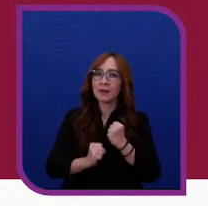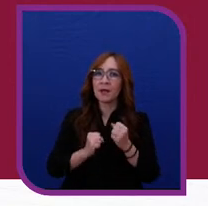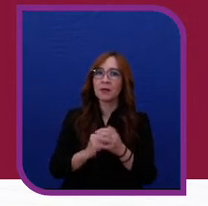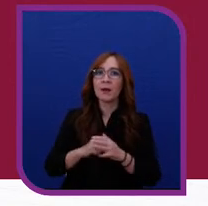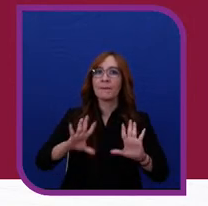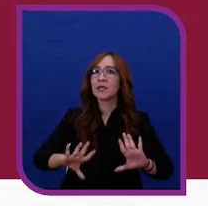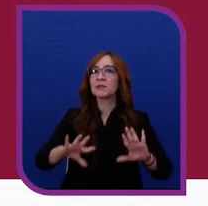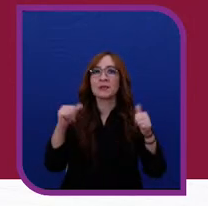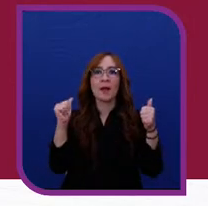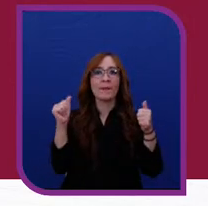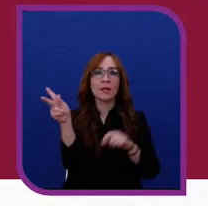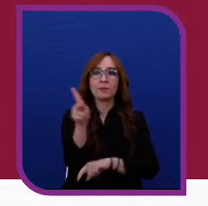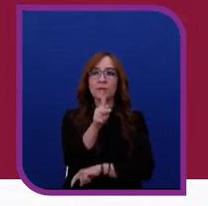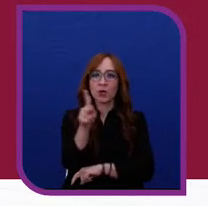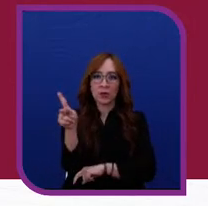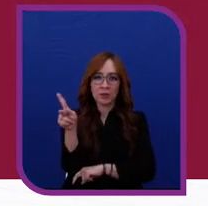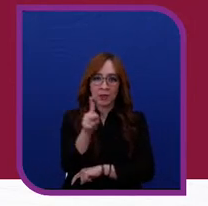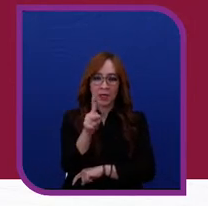ABB